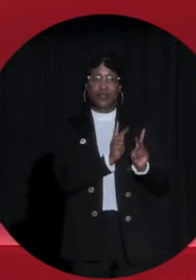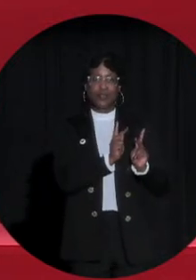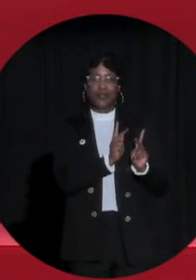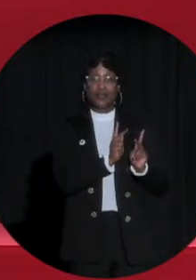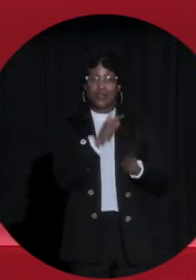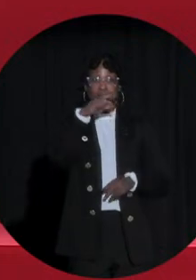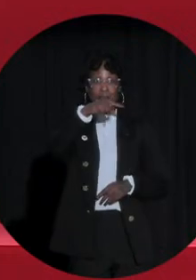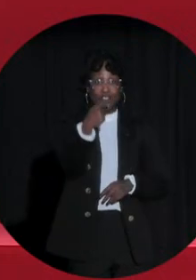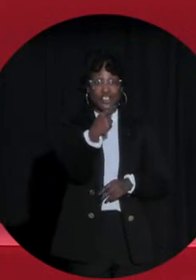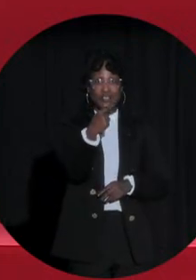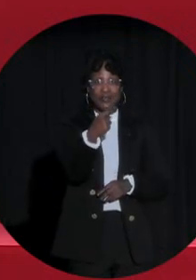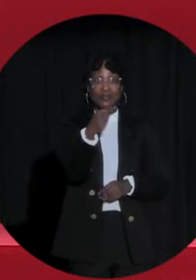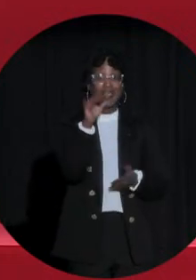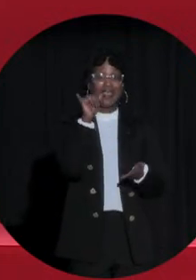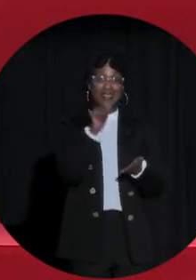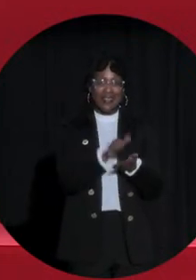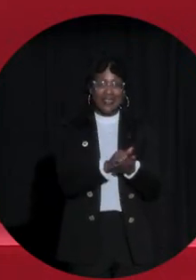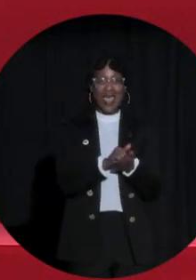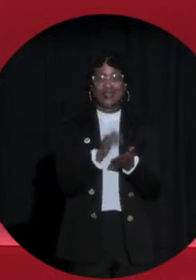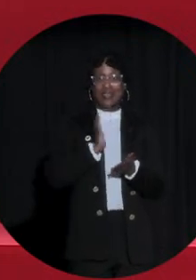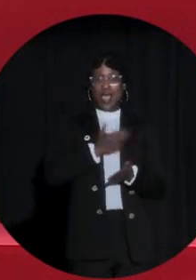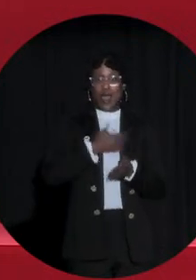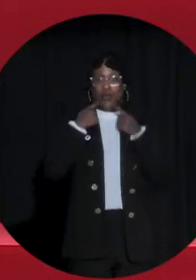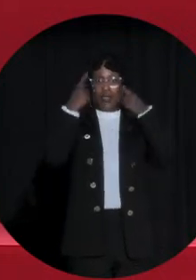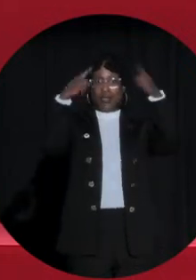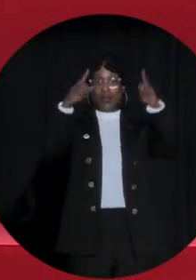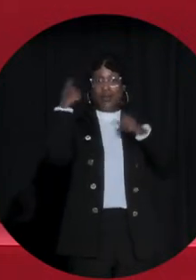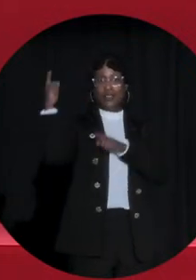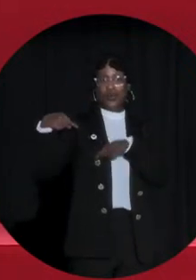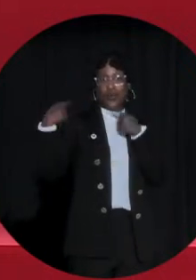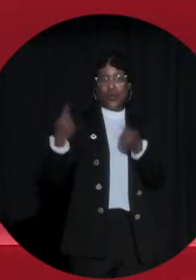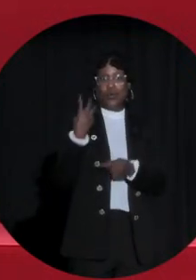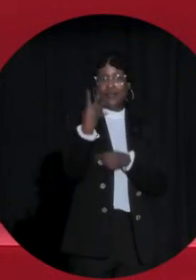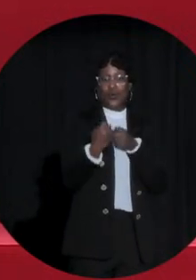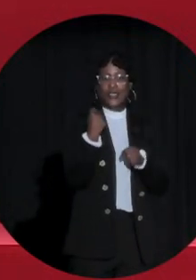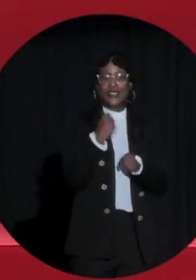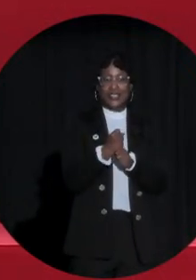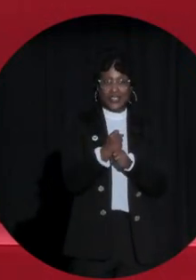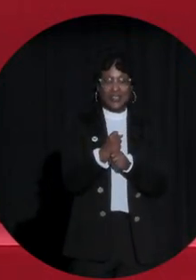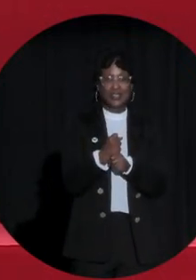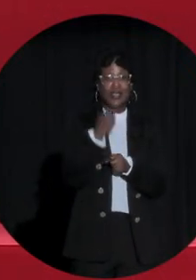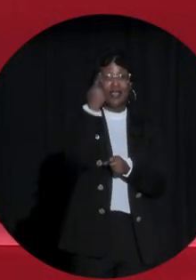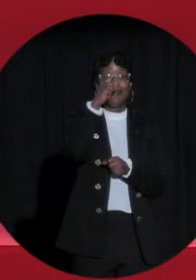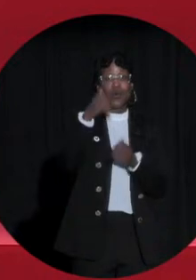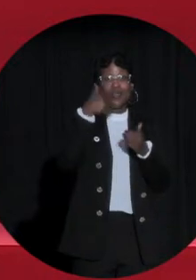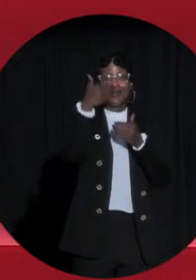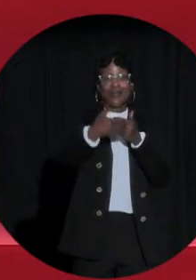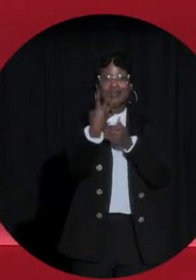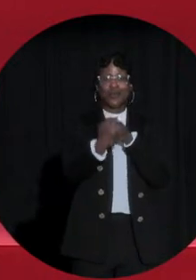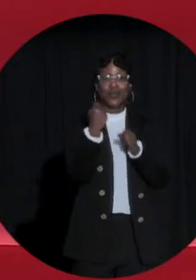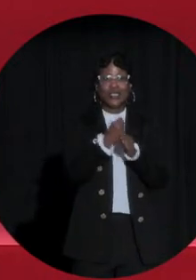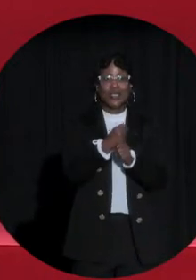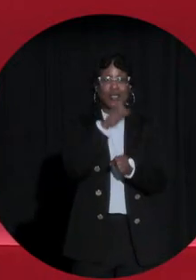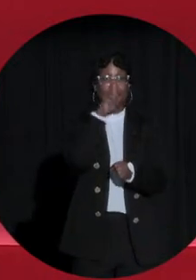done these past 4 years, and I can promise you this, that's what we'll do for the next 4 years.